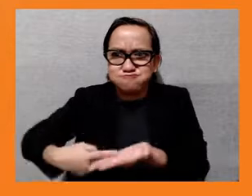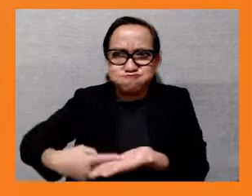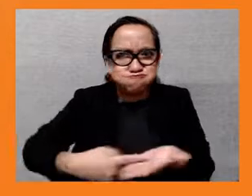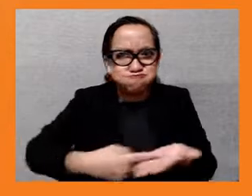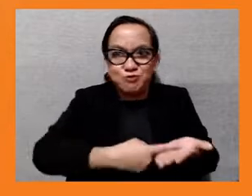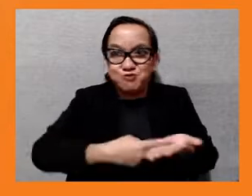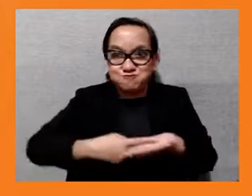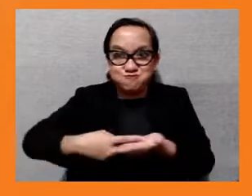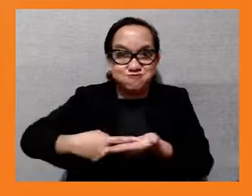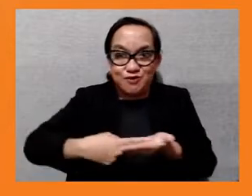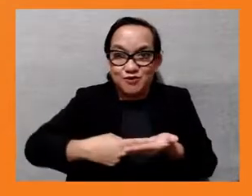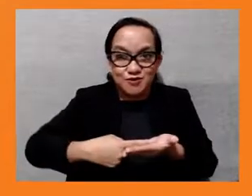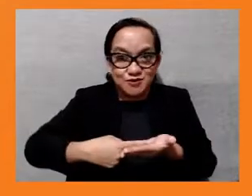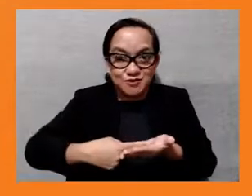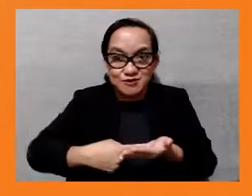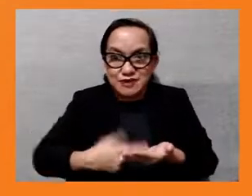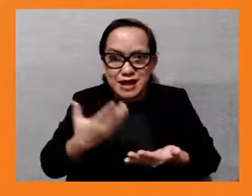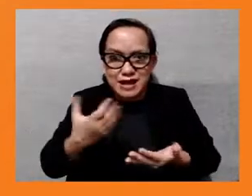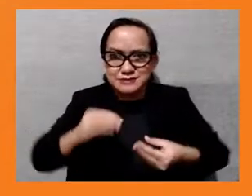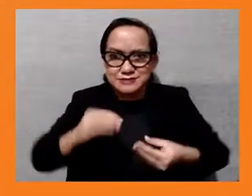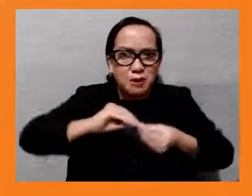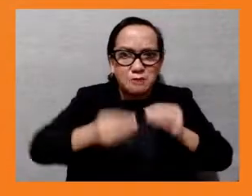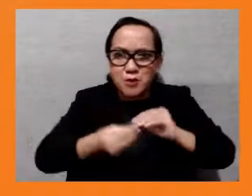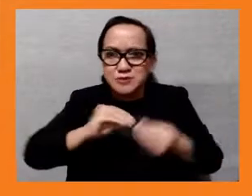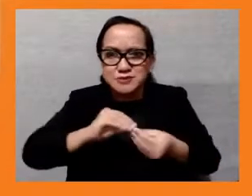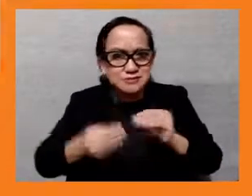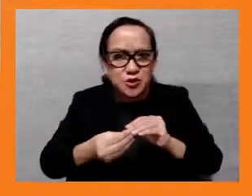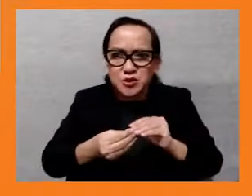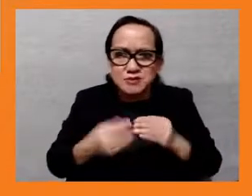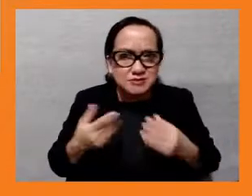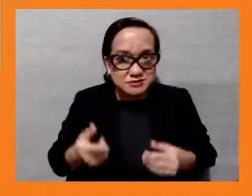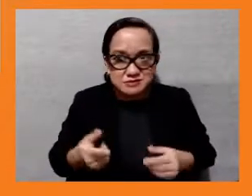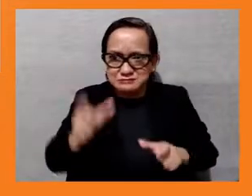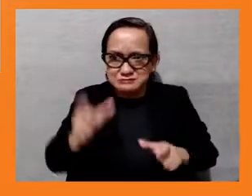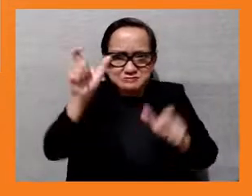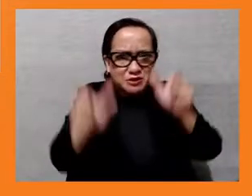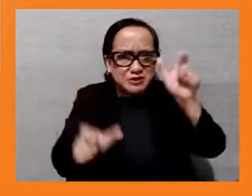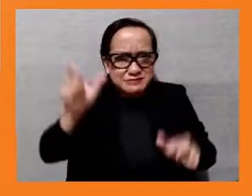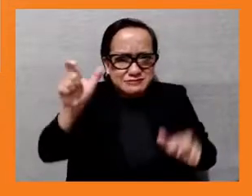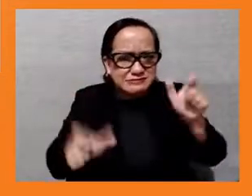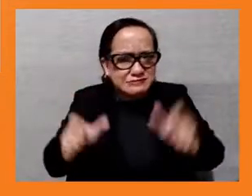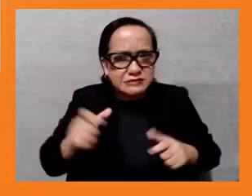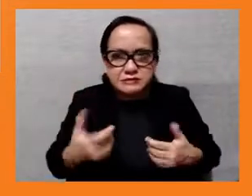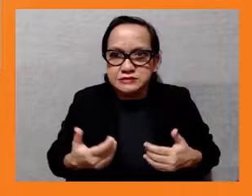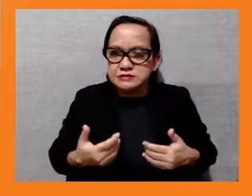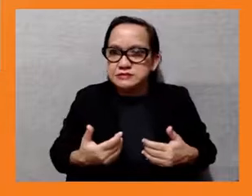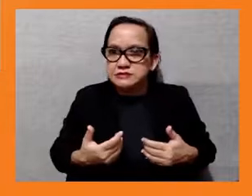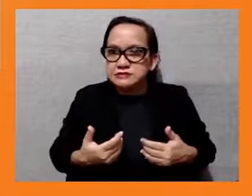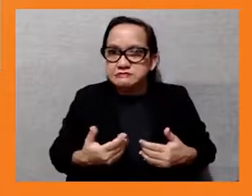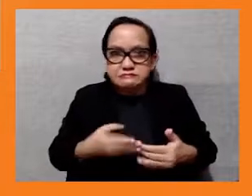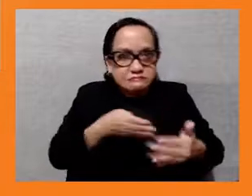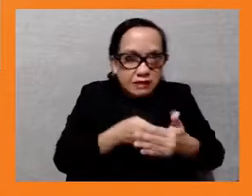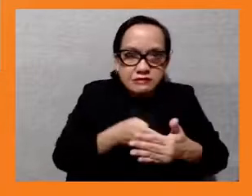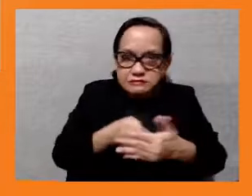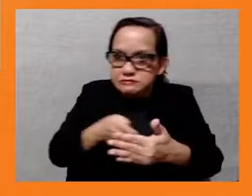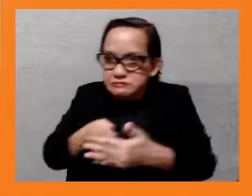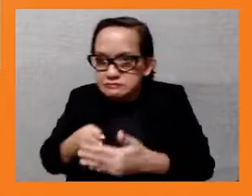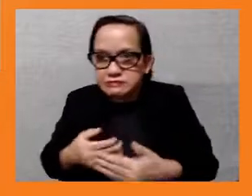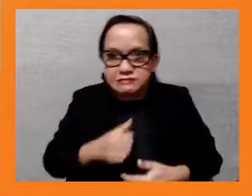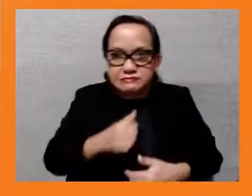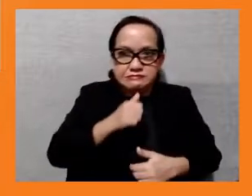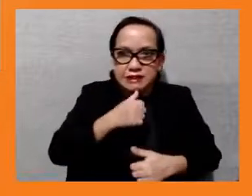on the existing policy and its limitations. What have we learned and painstakingly must experience for